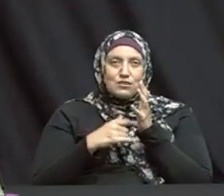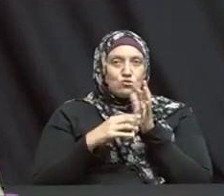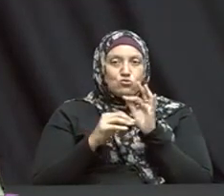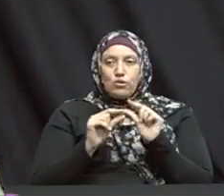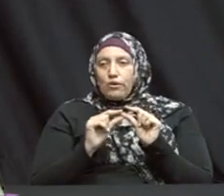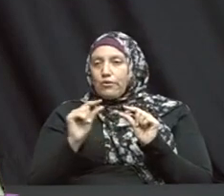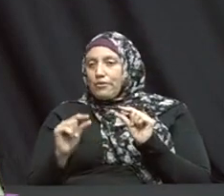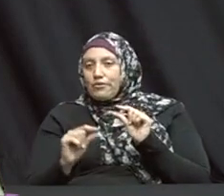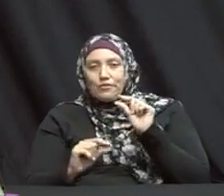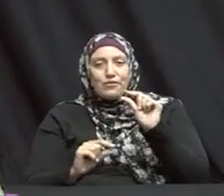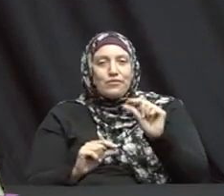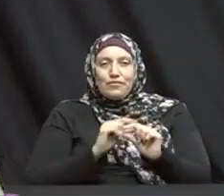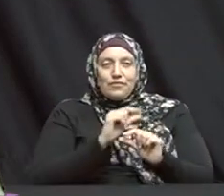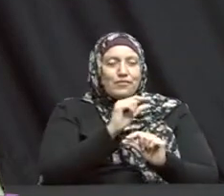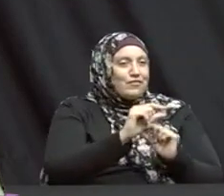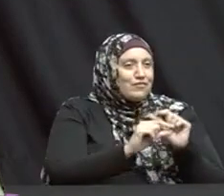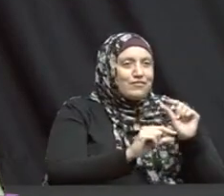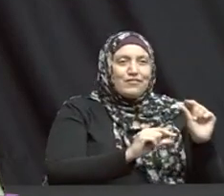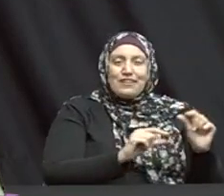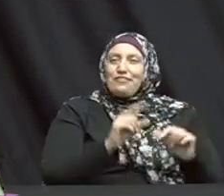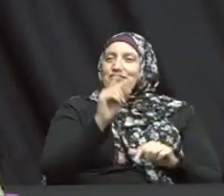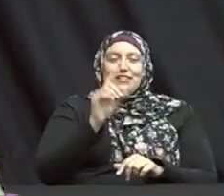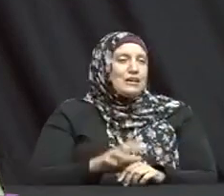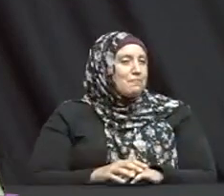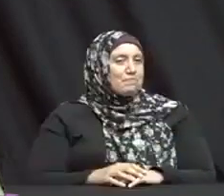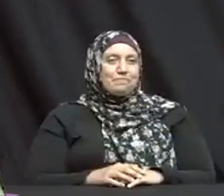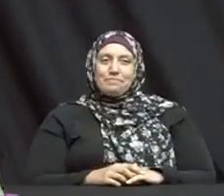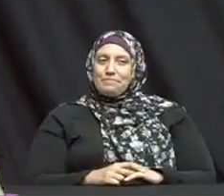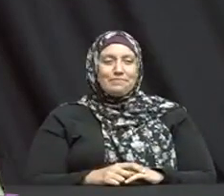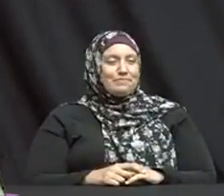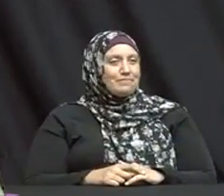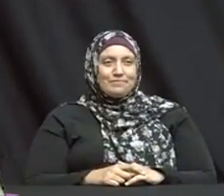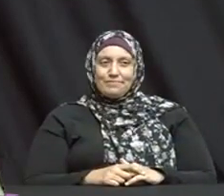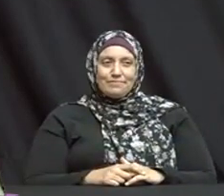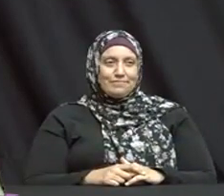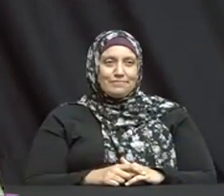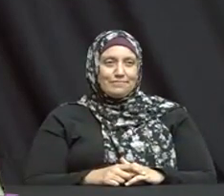specified in the religion. Is there ishkel in that?